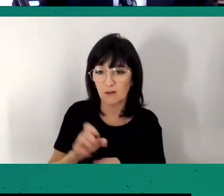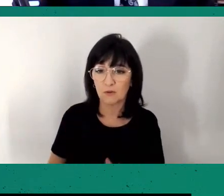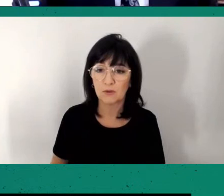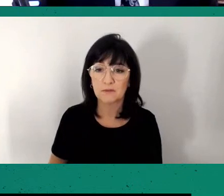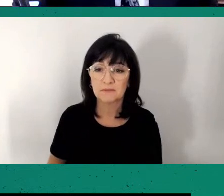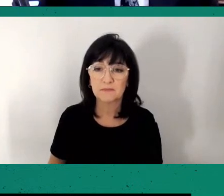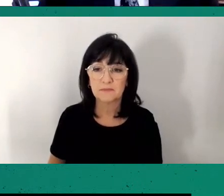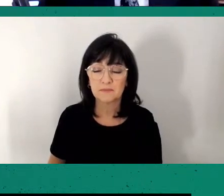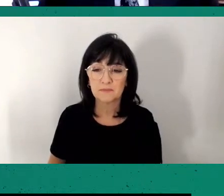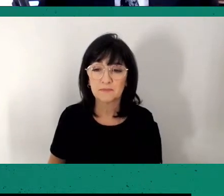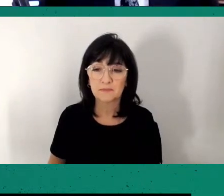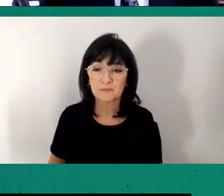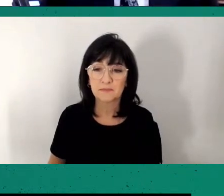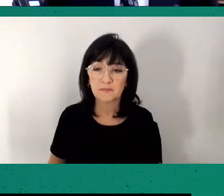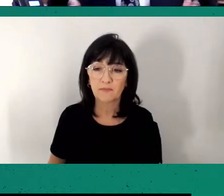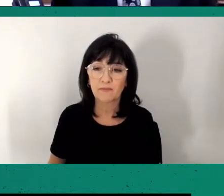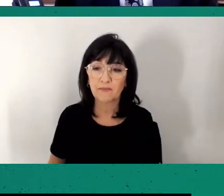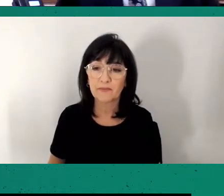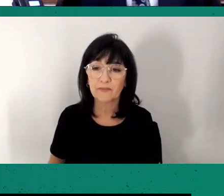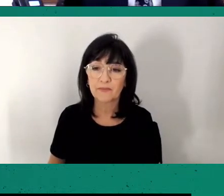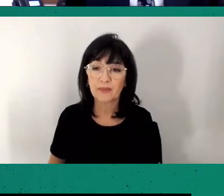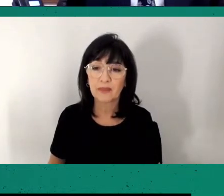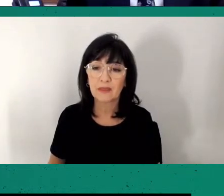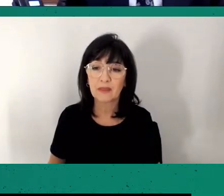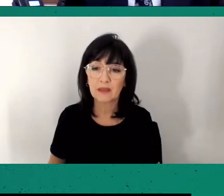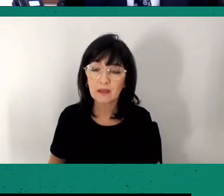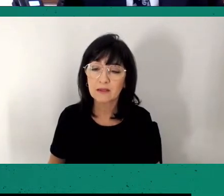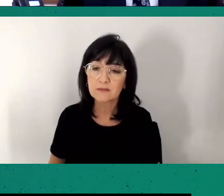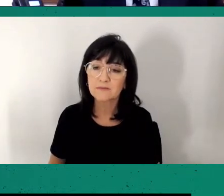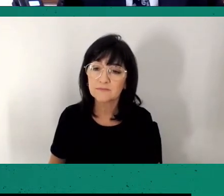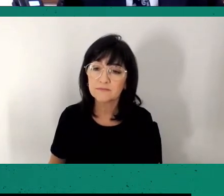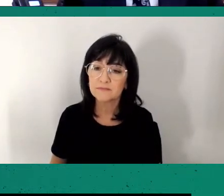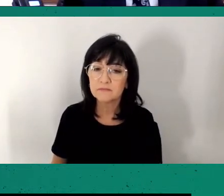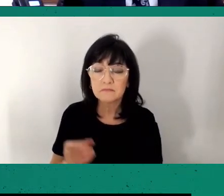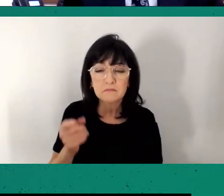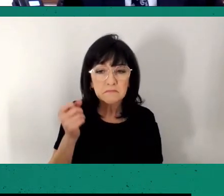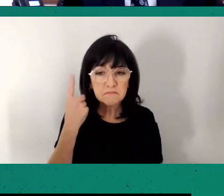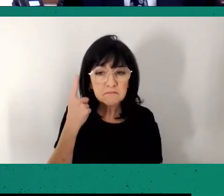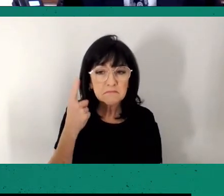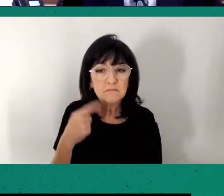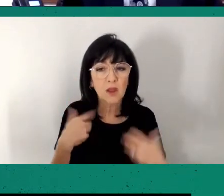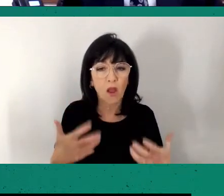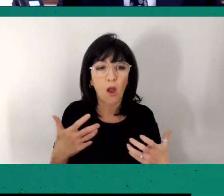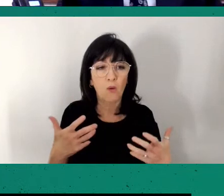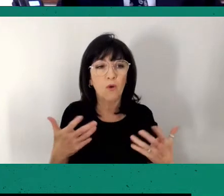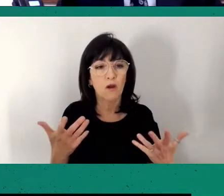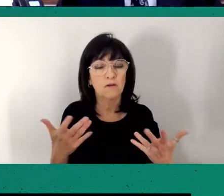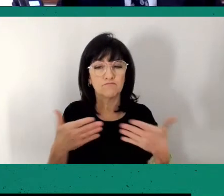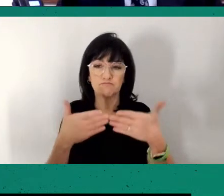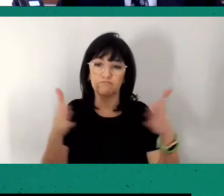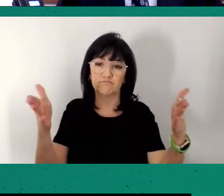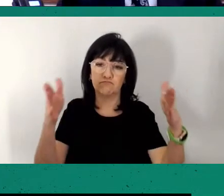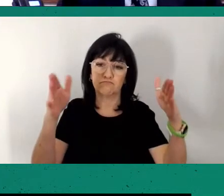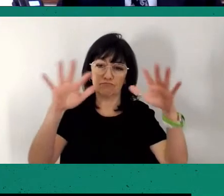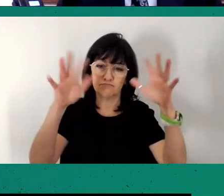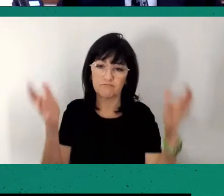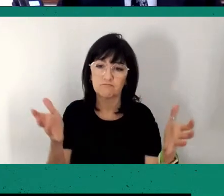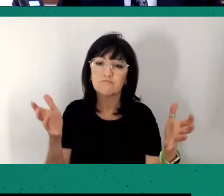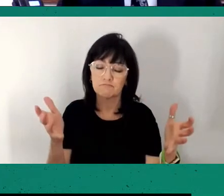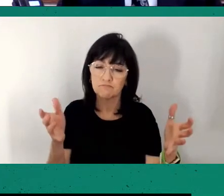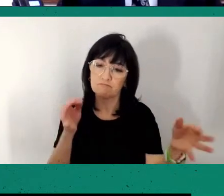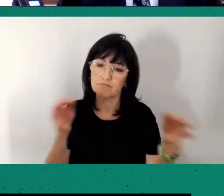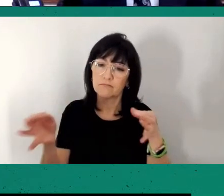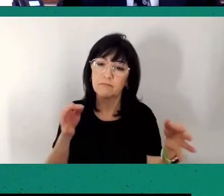Just to give a bit of an overview of the changes in African American